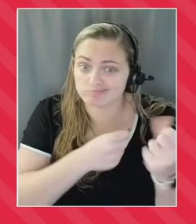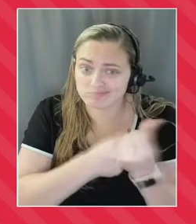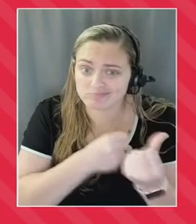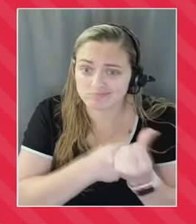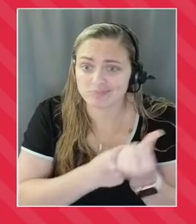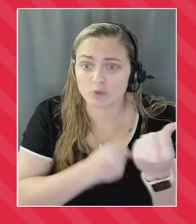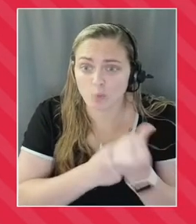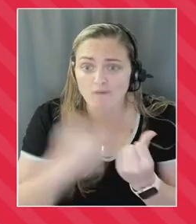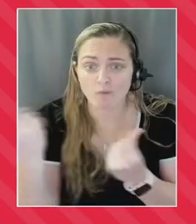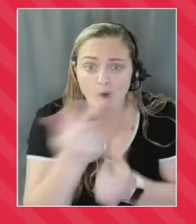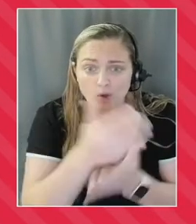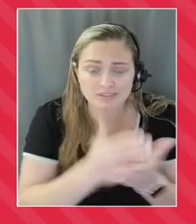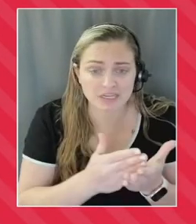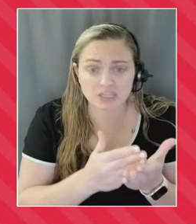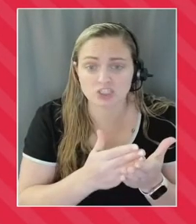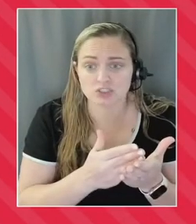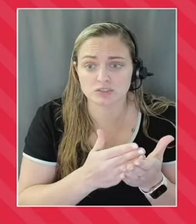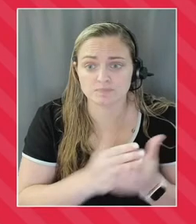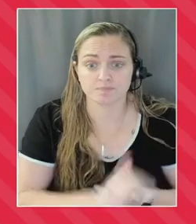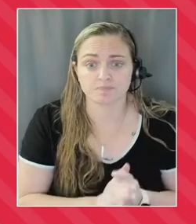all sectors. Yeah.